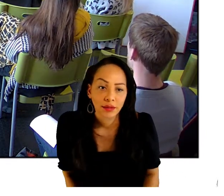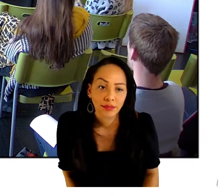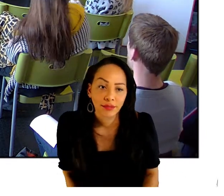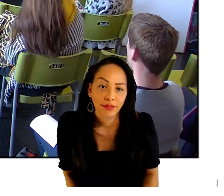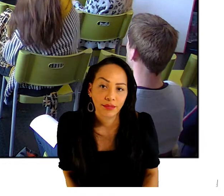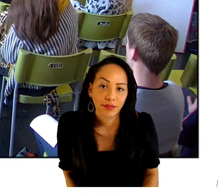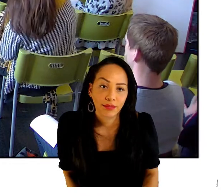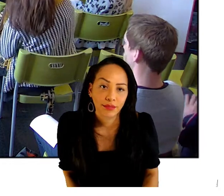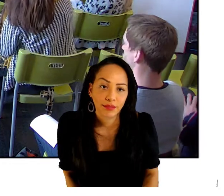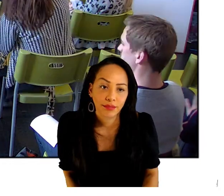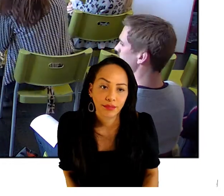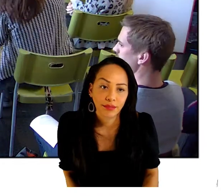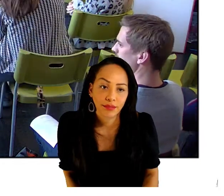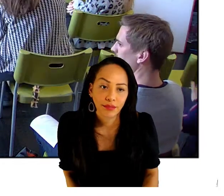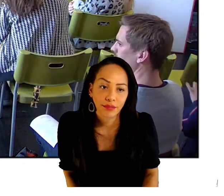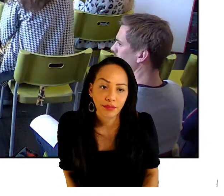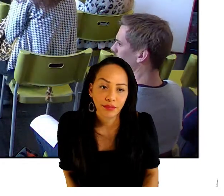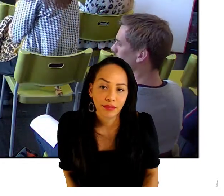Tim.